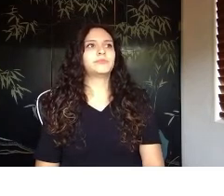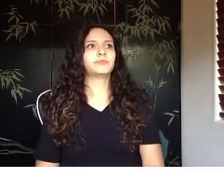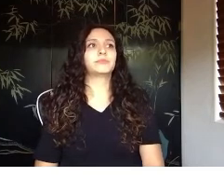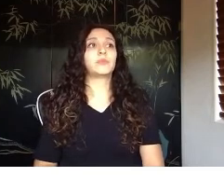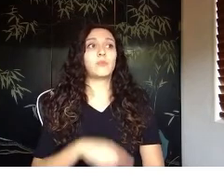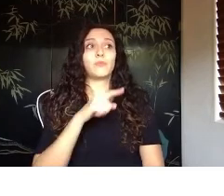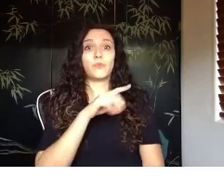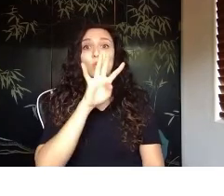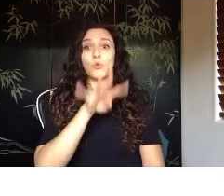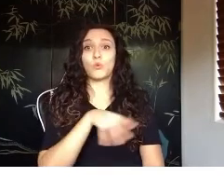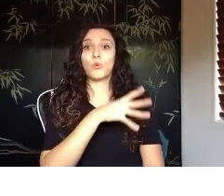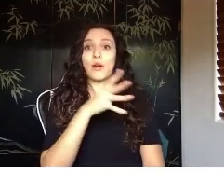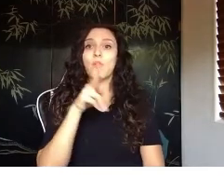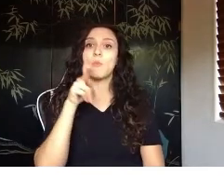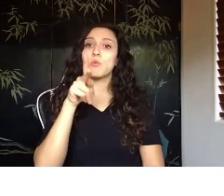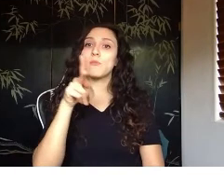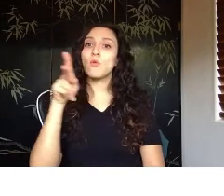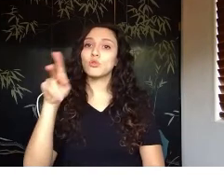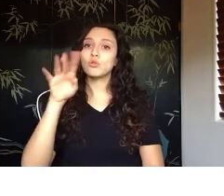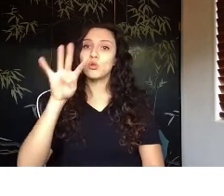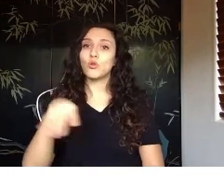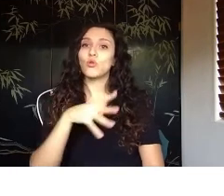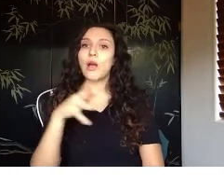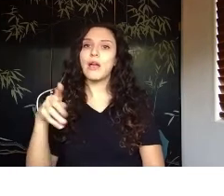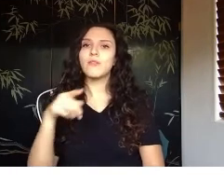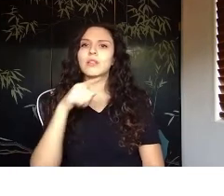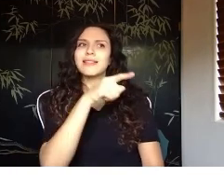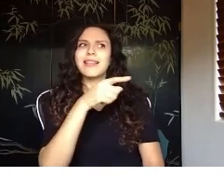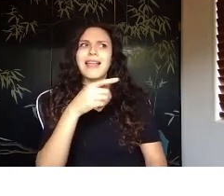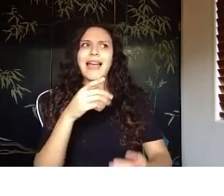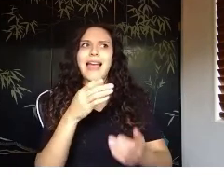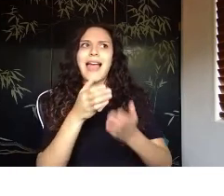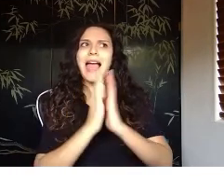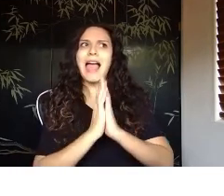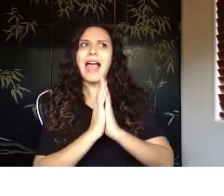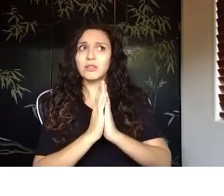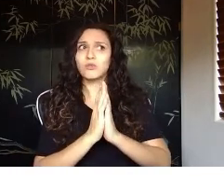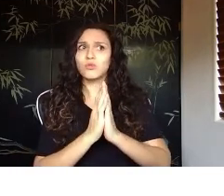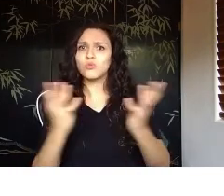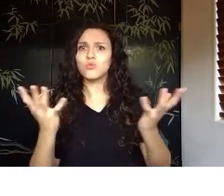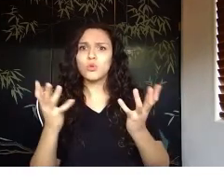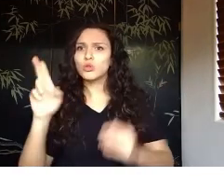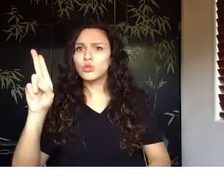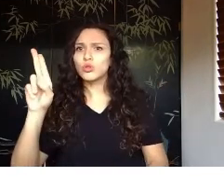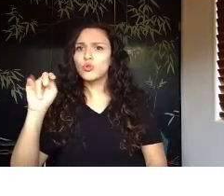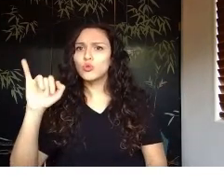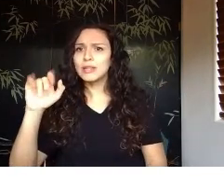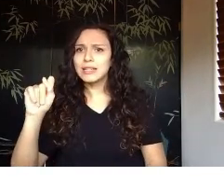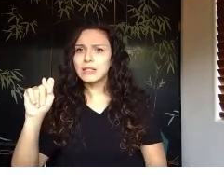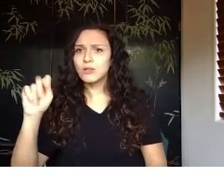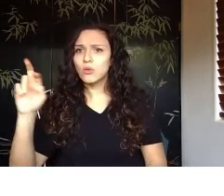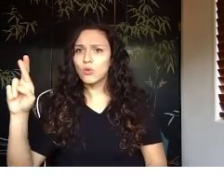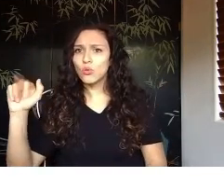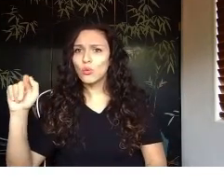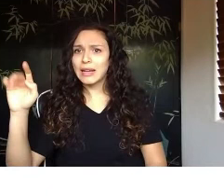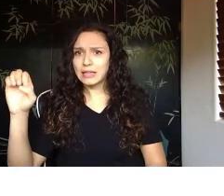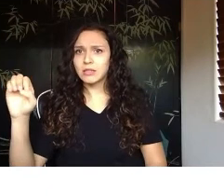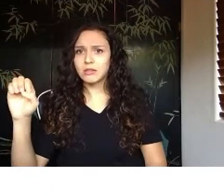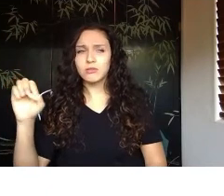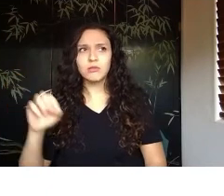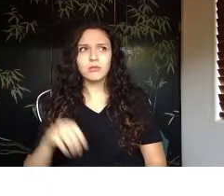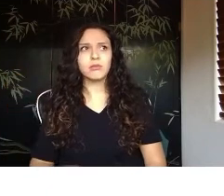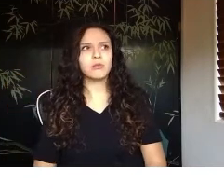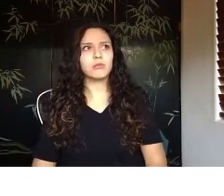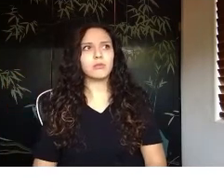All right, so this one is saying this is a proportional graph for the cost of carnival tickets. It says, what is the unit rate? It's not asking